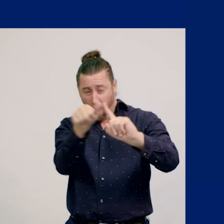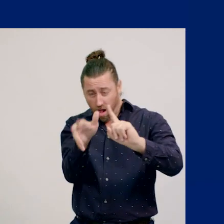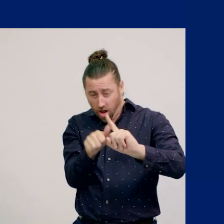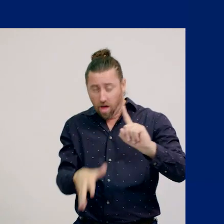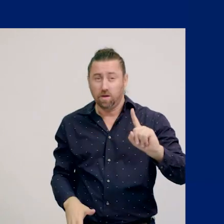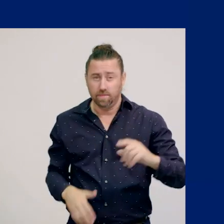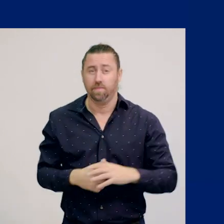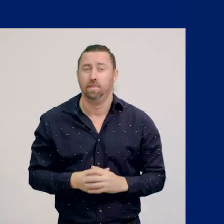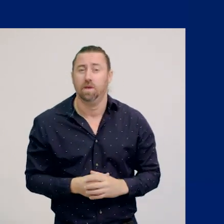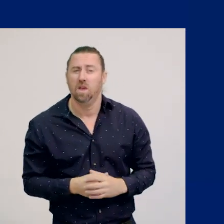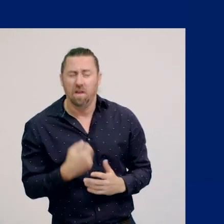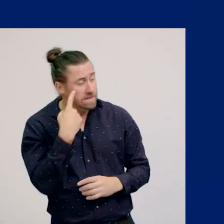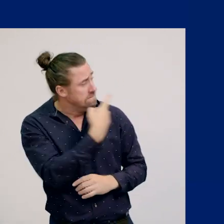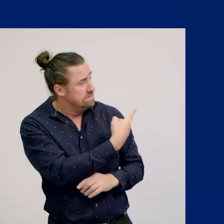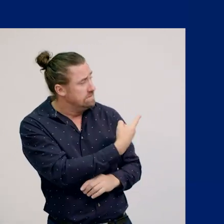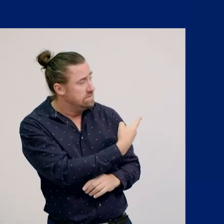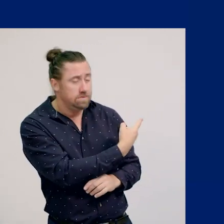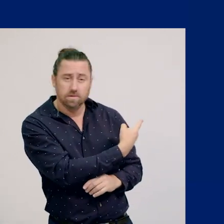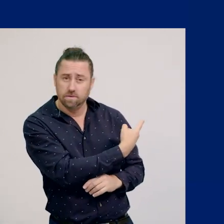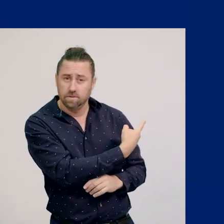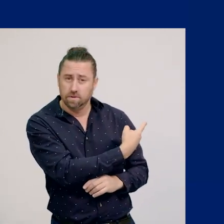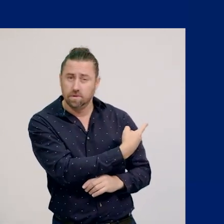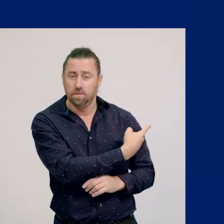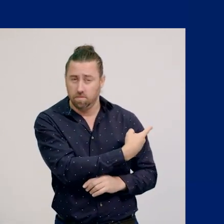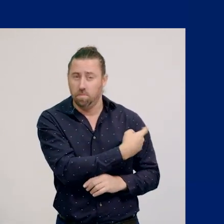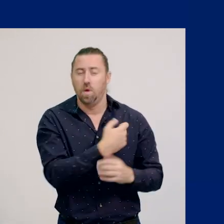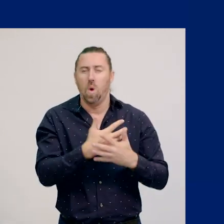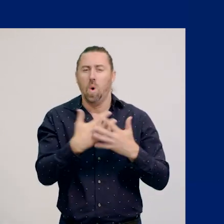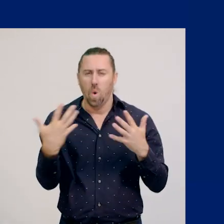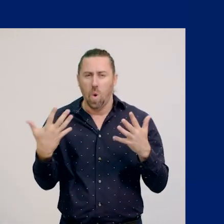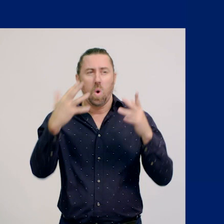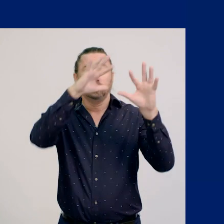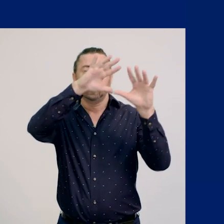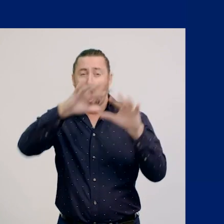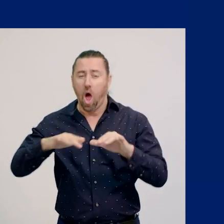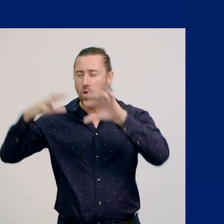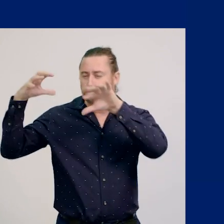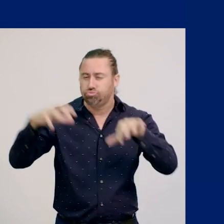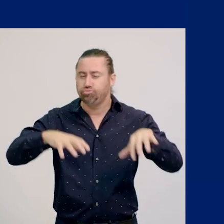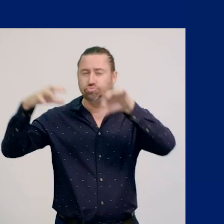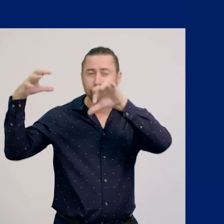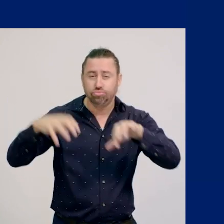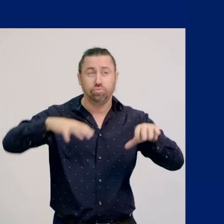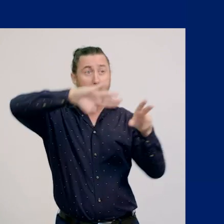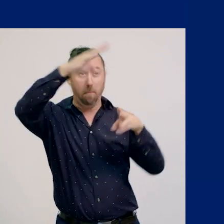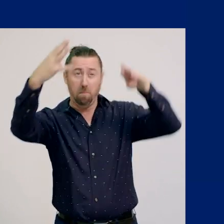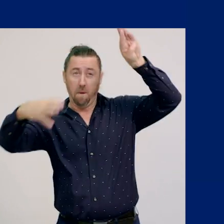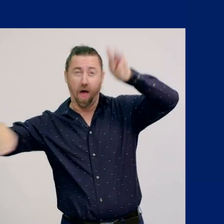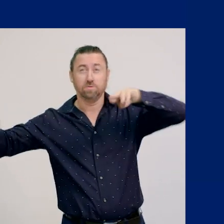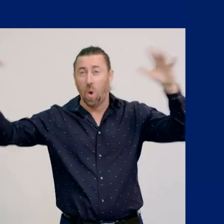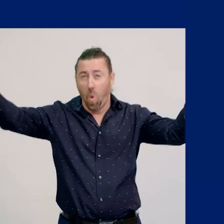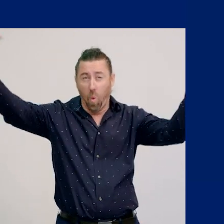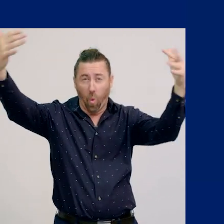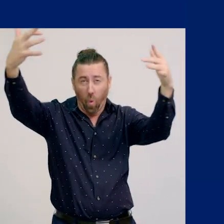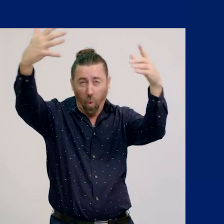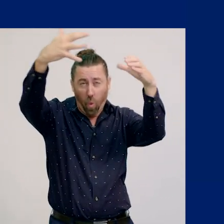power stations like the ones you can see here collect large amounts of snow and rain that fall on the mountain ranges.